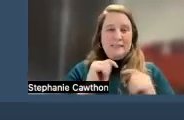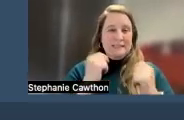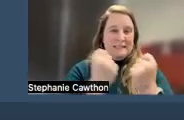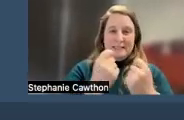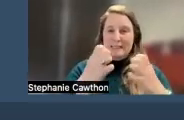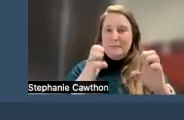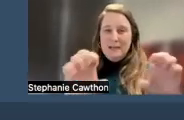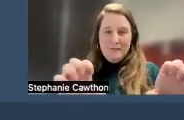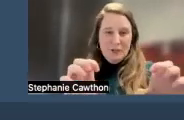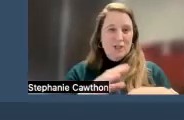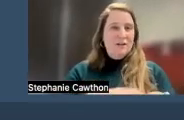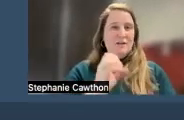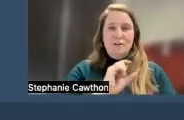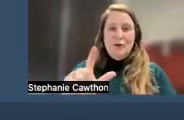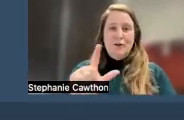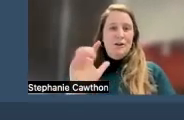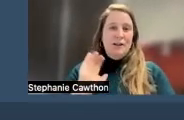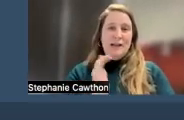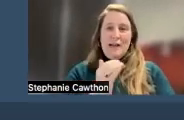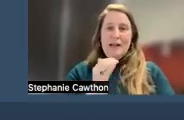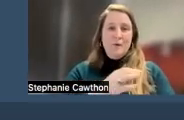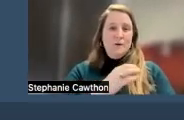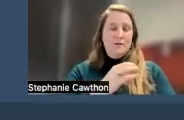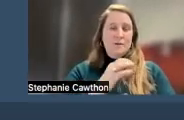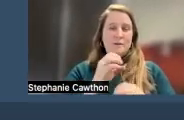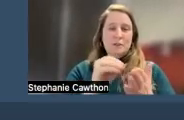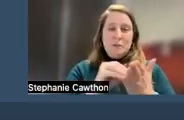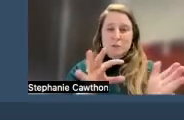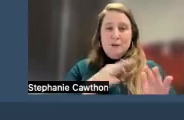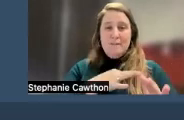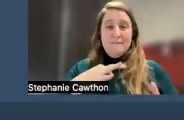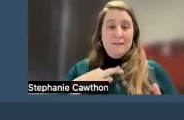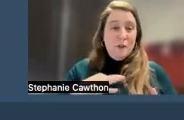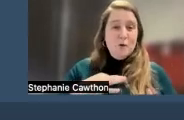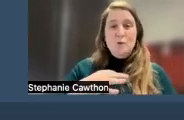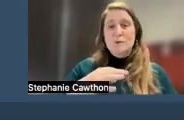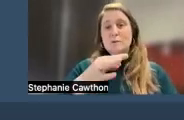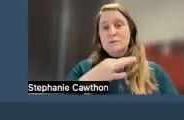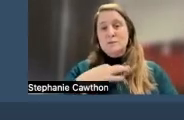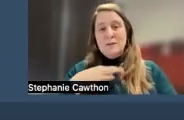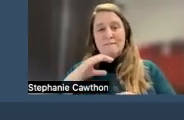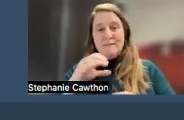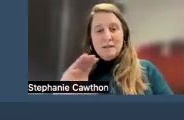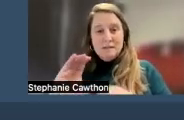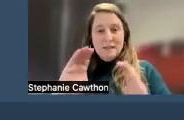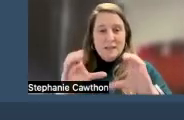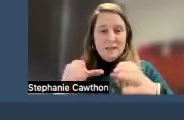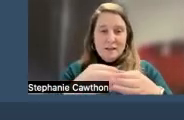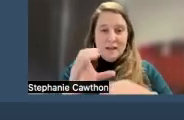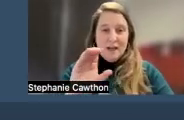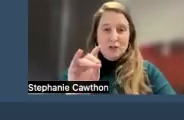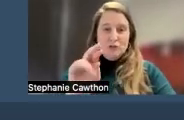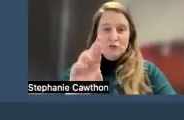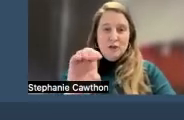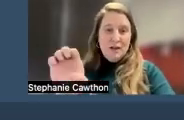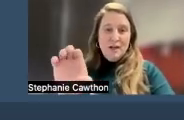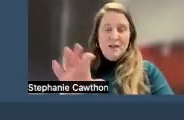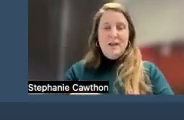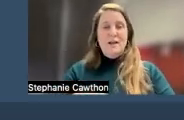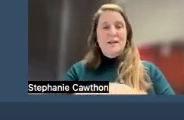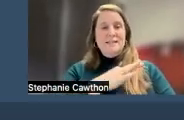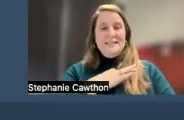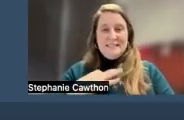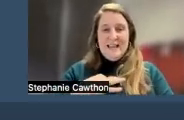it's very exciting. That was a team effort. All of our students and faculty, everyone